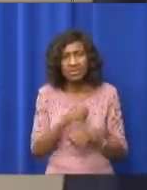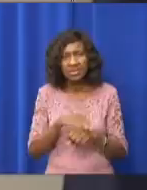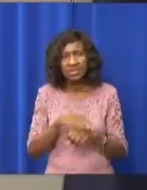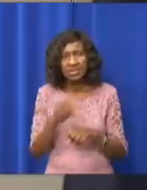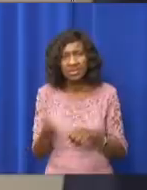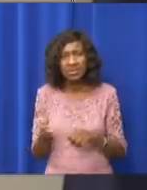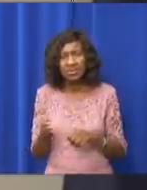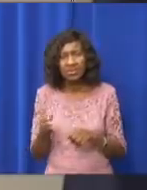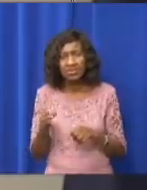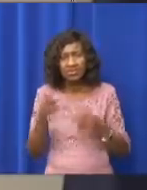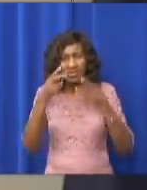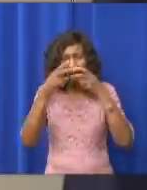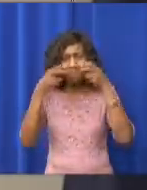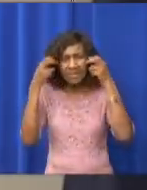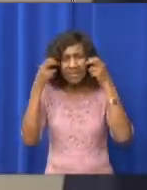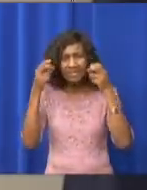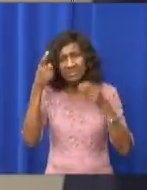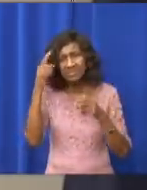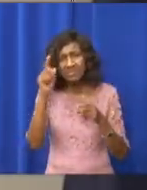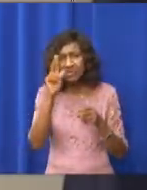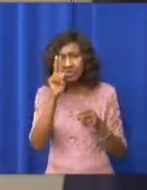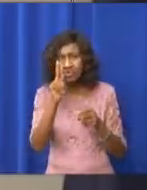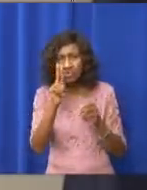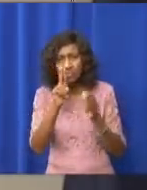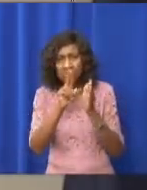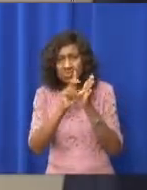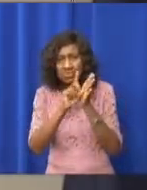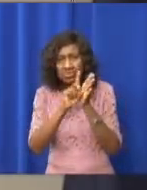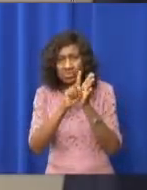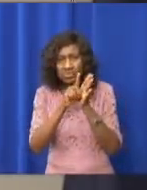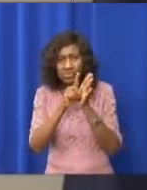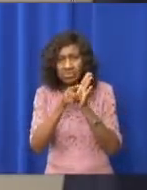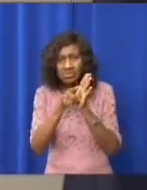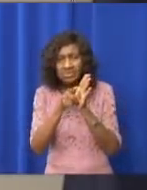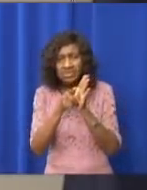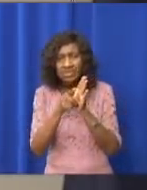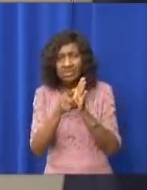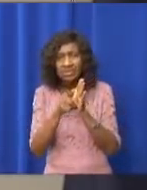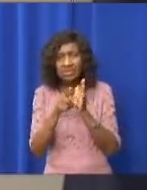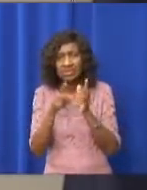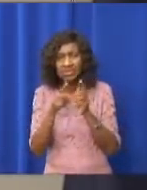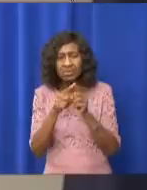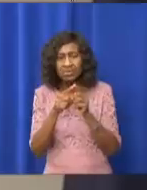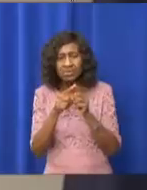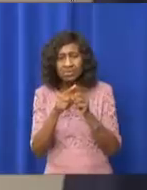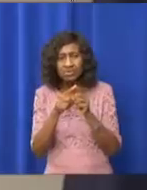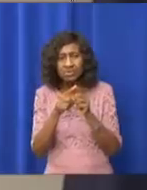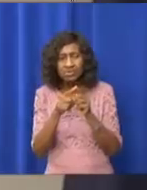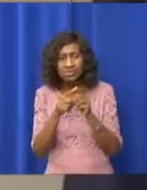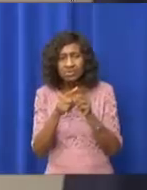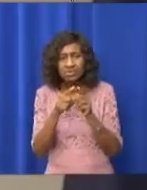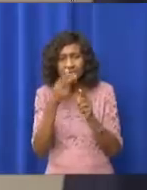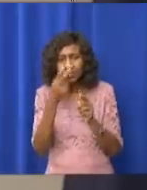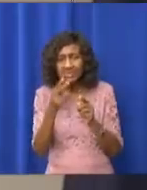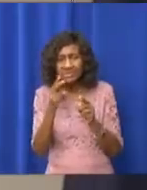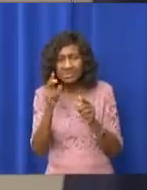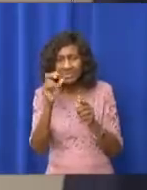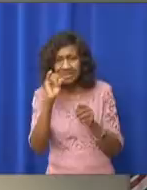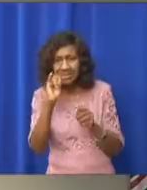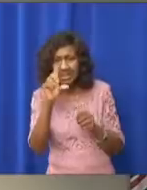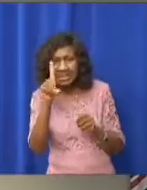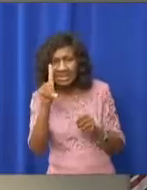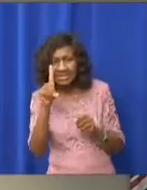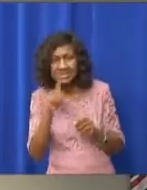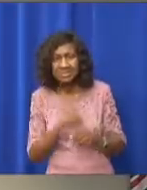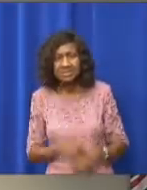2 seconds just to match their ID, and what dangers would that cause? It would be good if you could chime in on that,